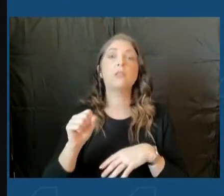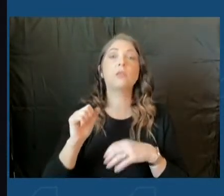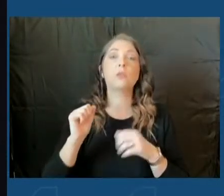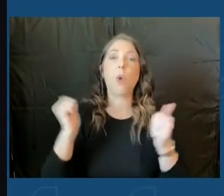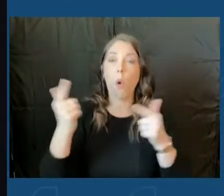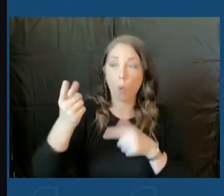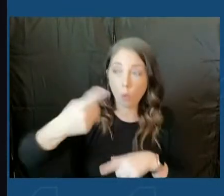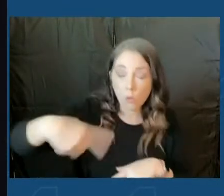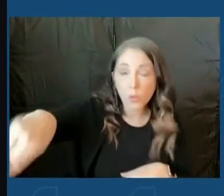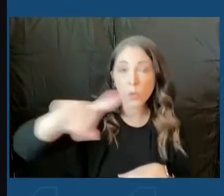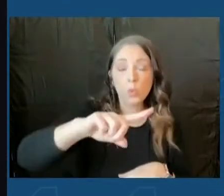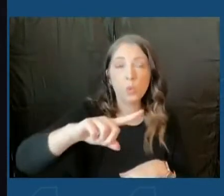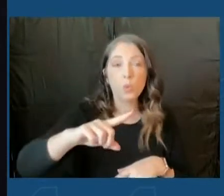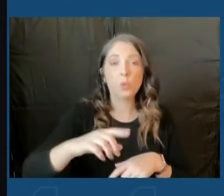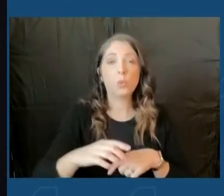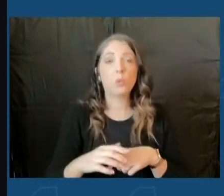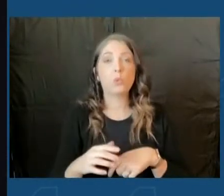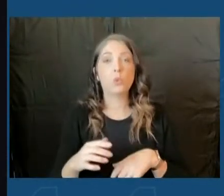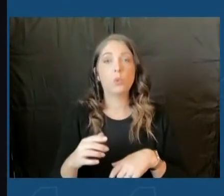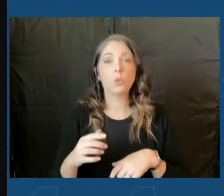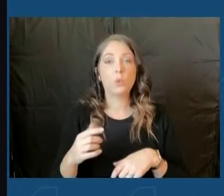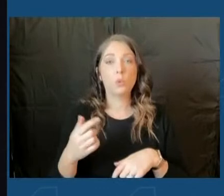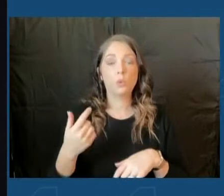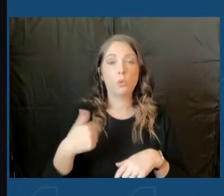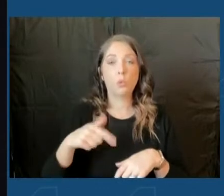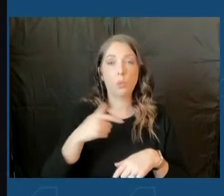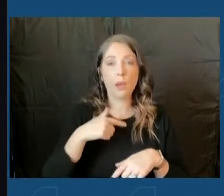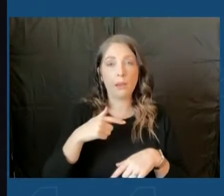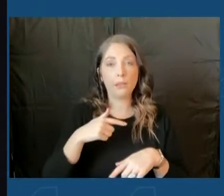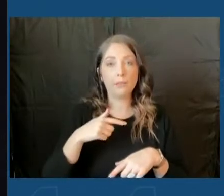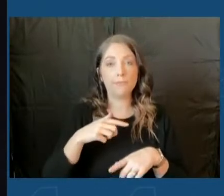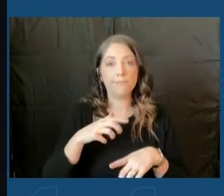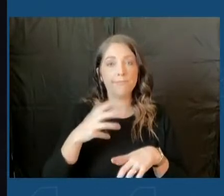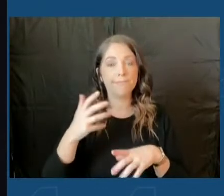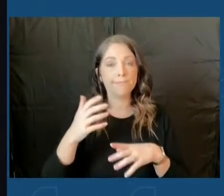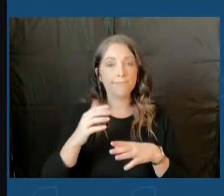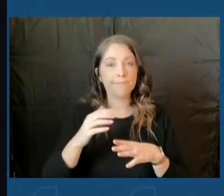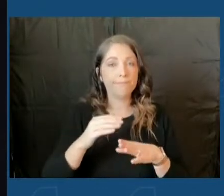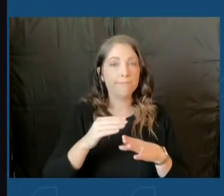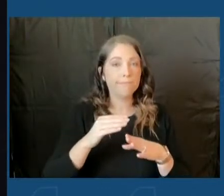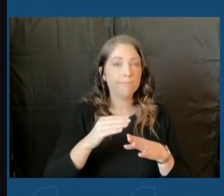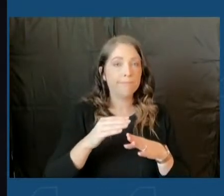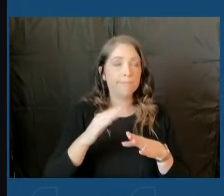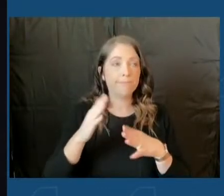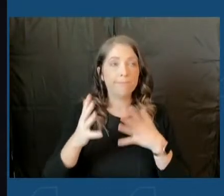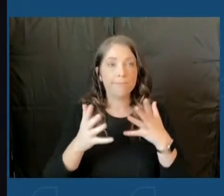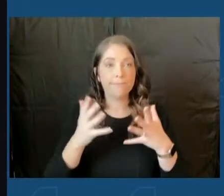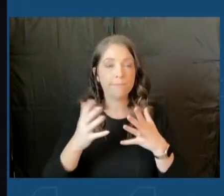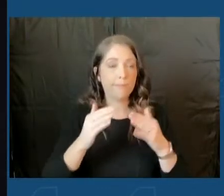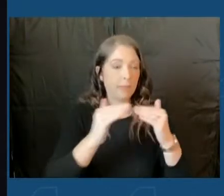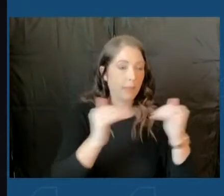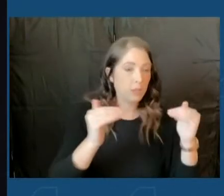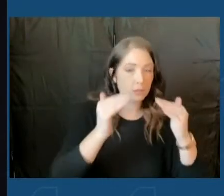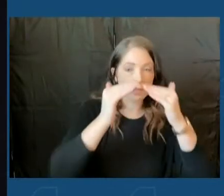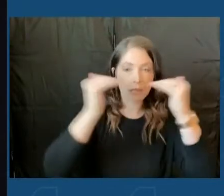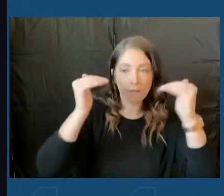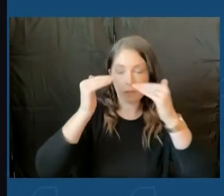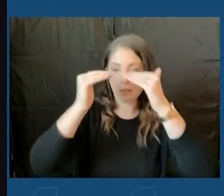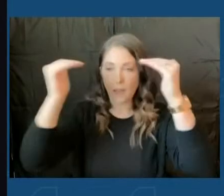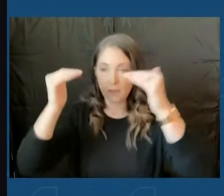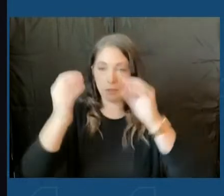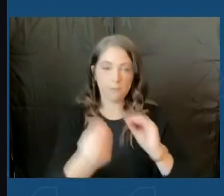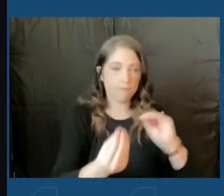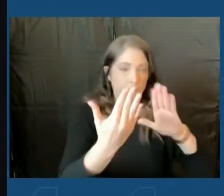you, we attack it from every single level. Not because